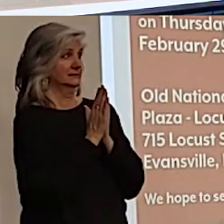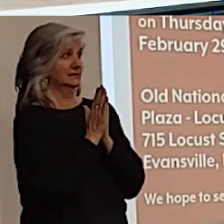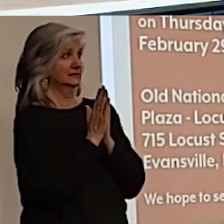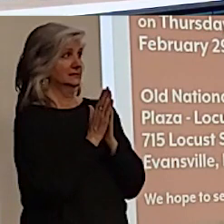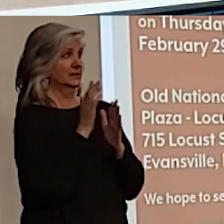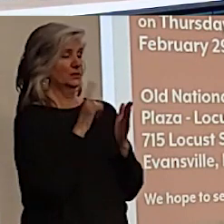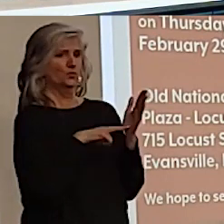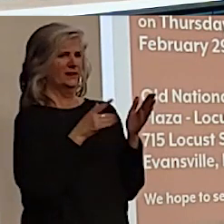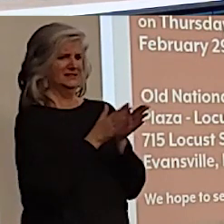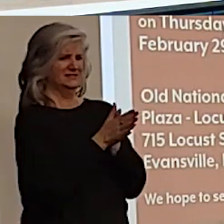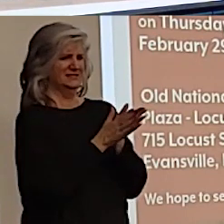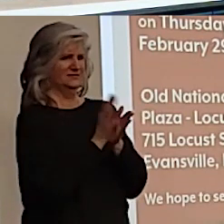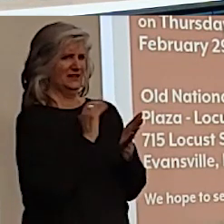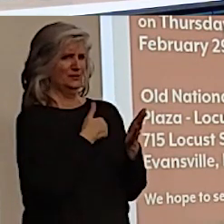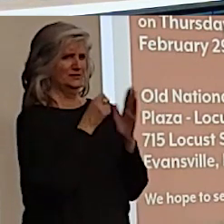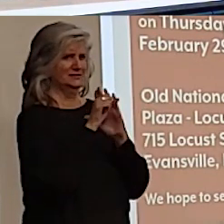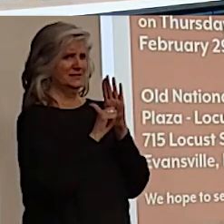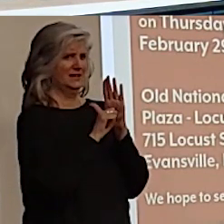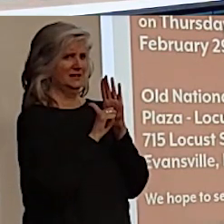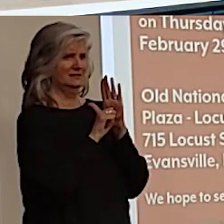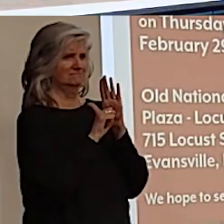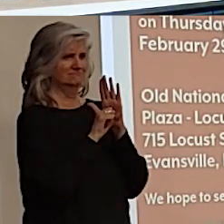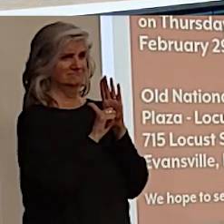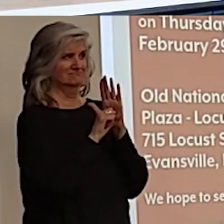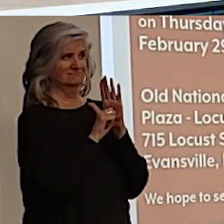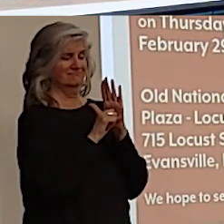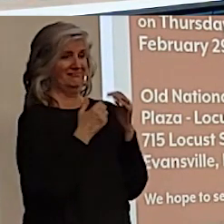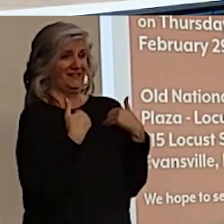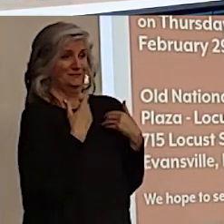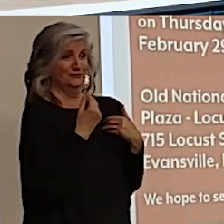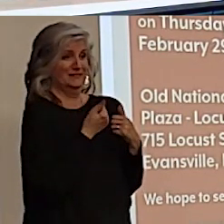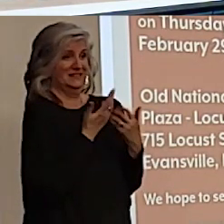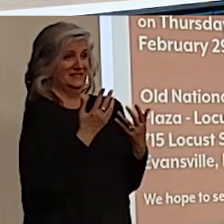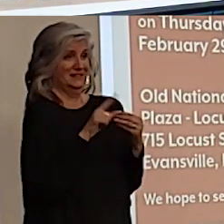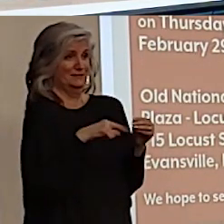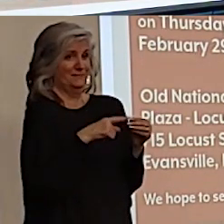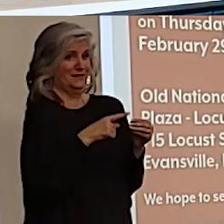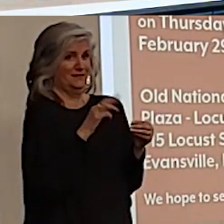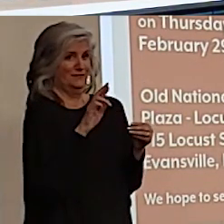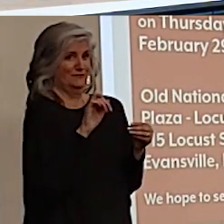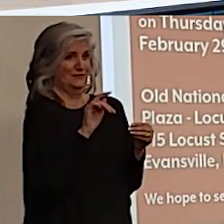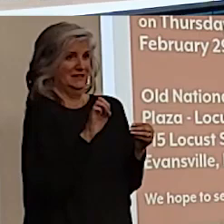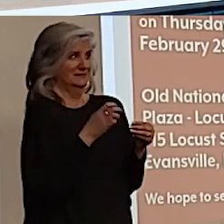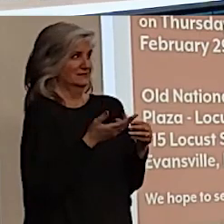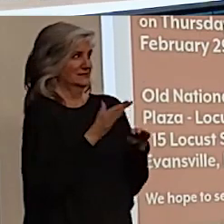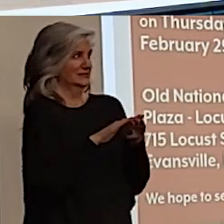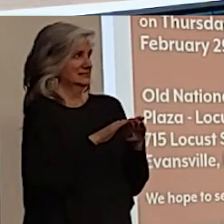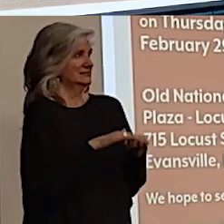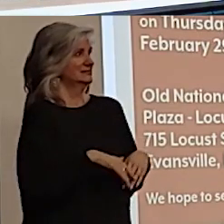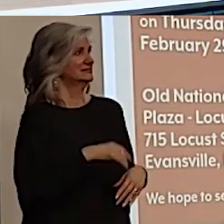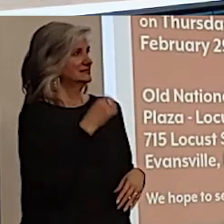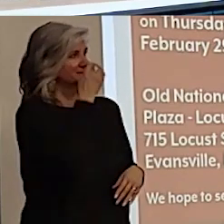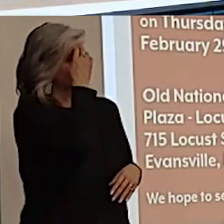what incentive do our state officials have to do anything about the rate increases?